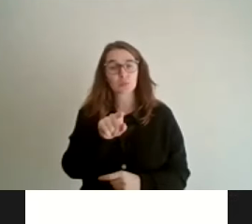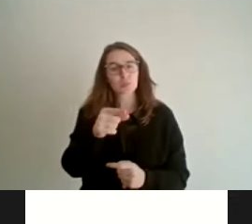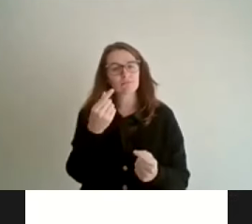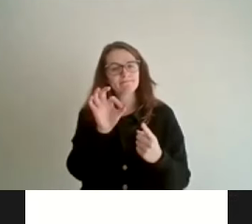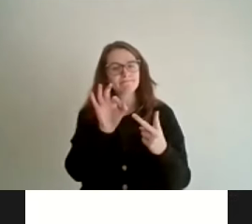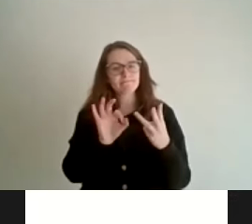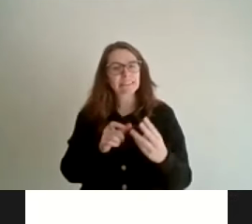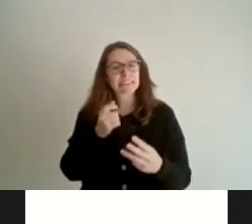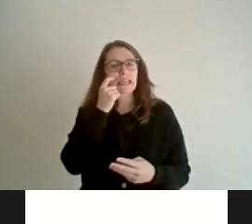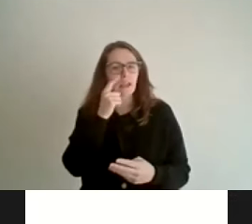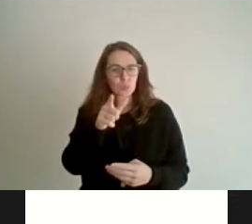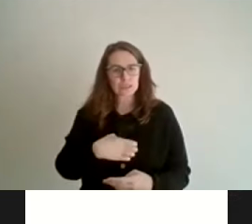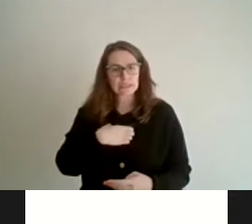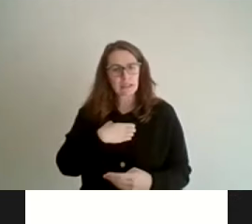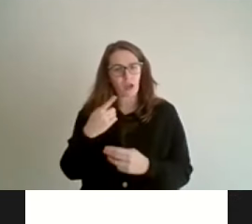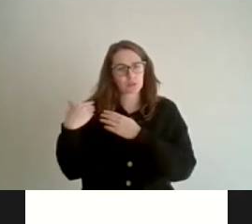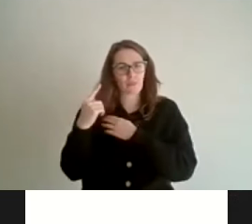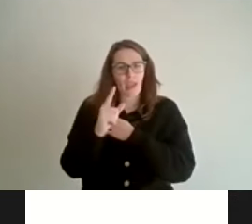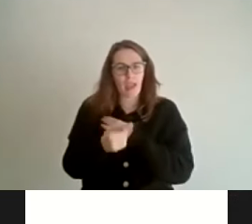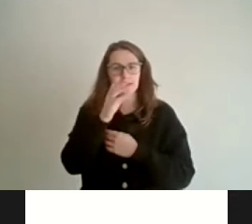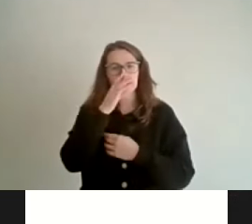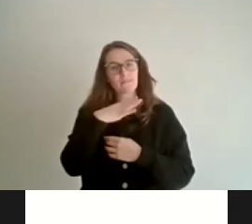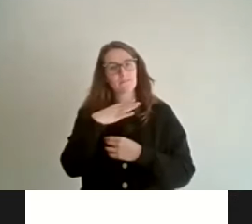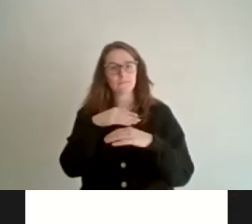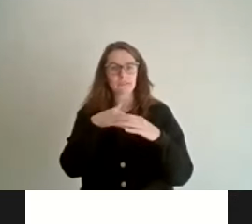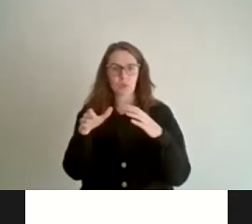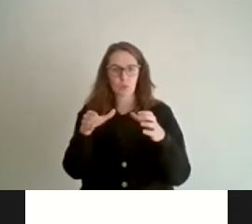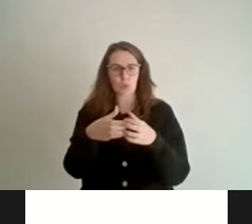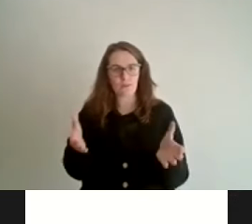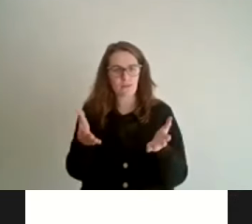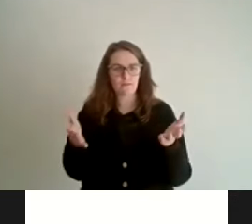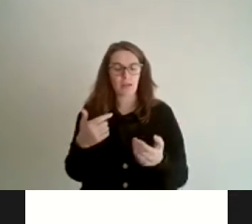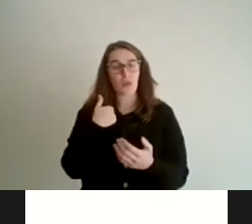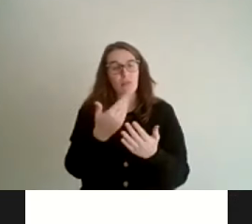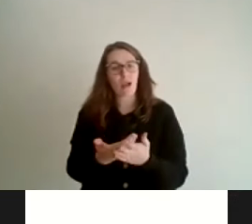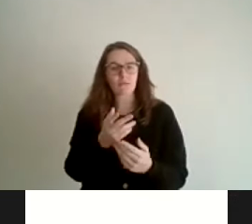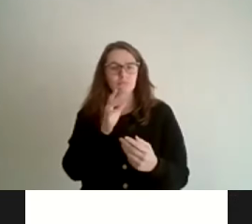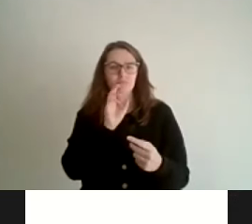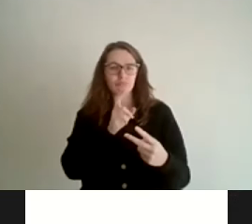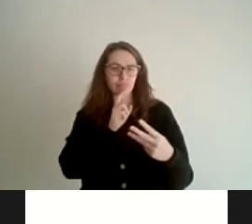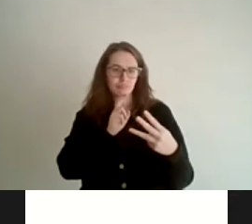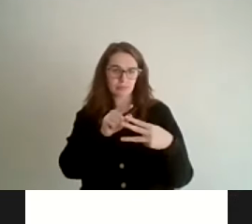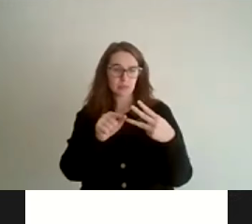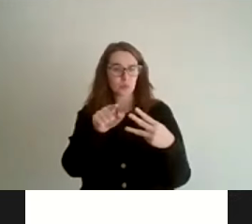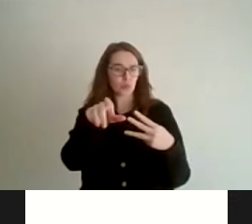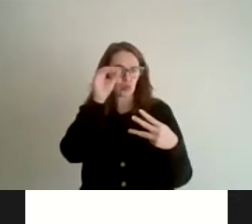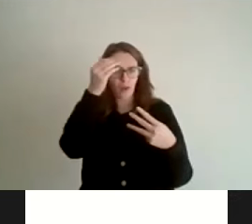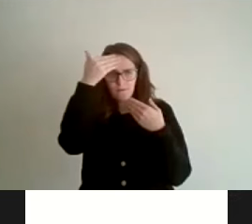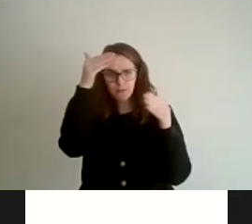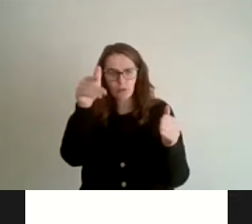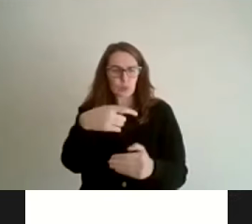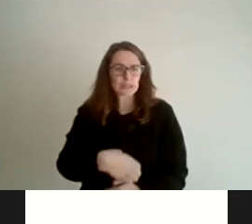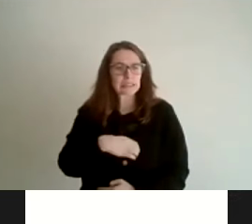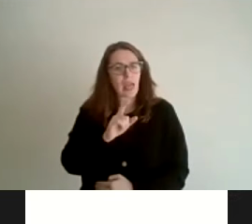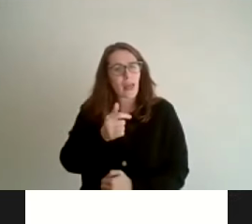for underrepresentation. We provided you 3 possibilities. Feel free to choose the option you think is the one to